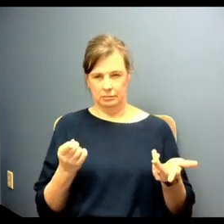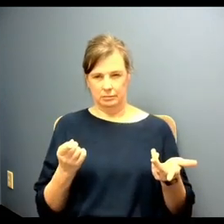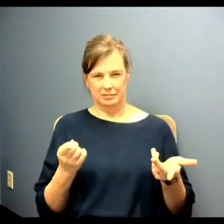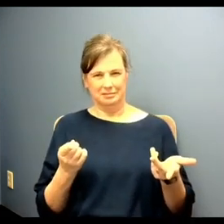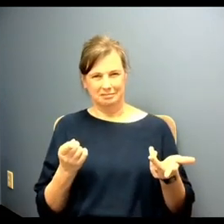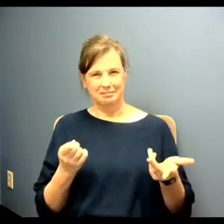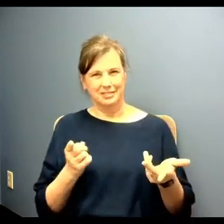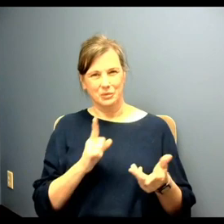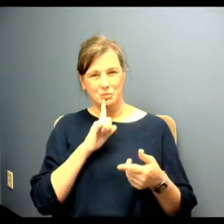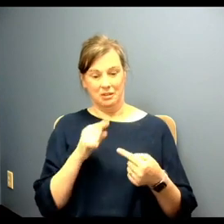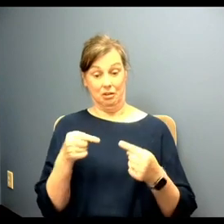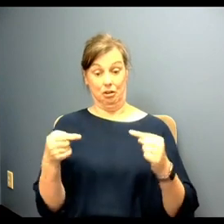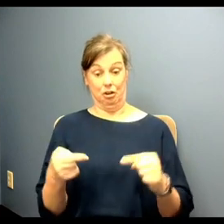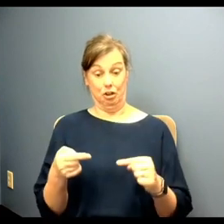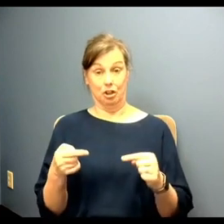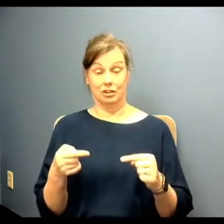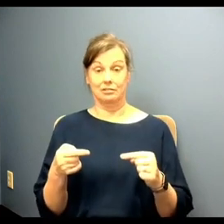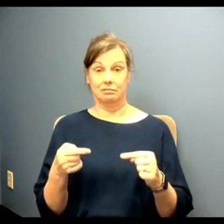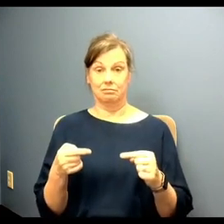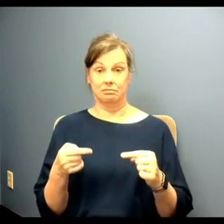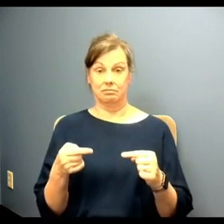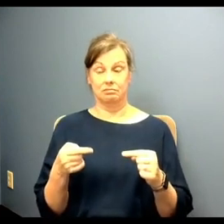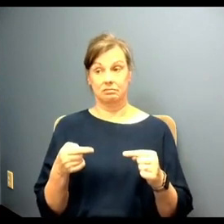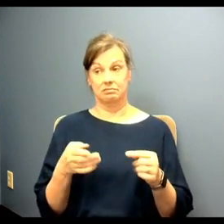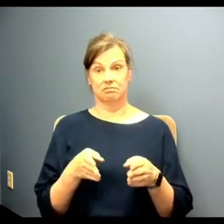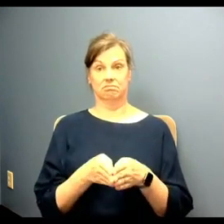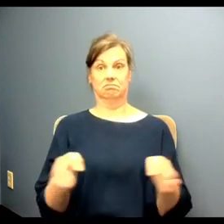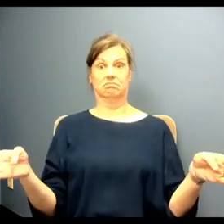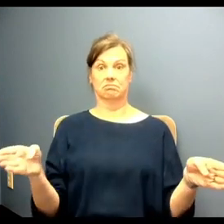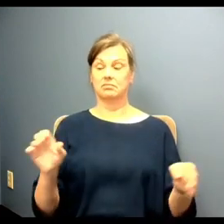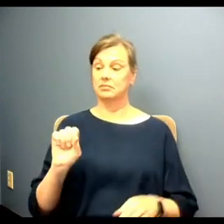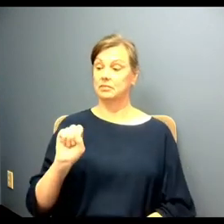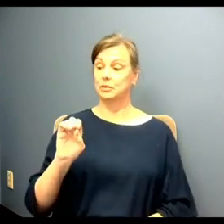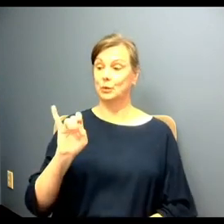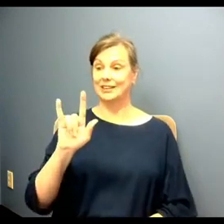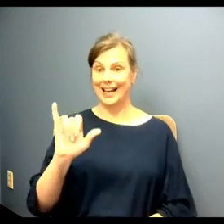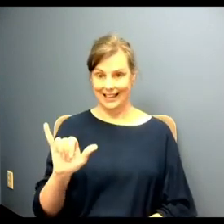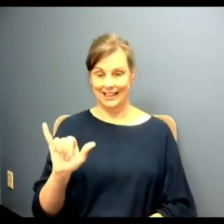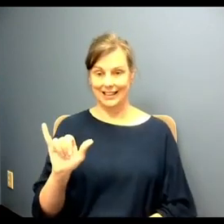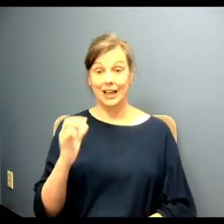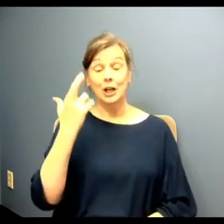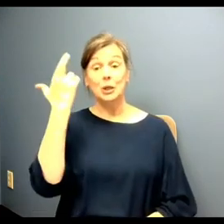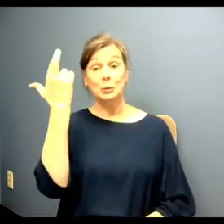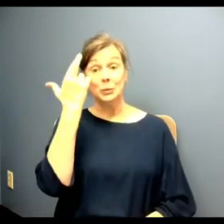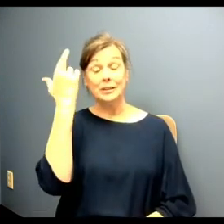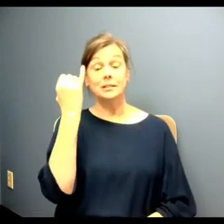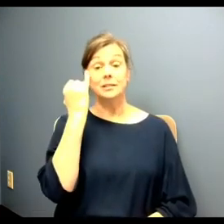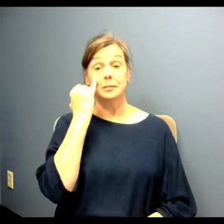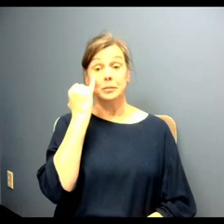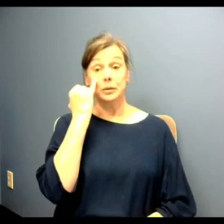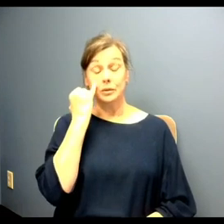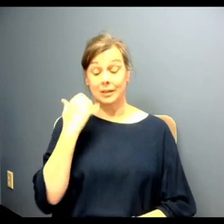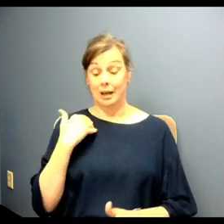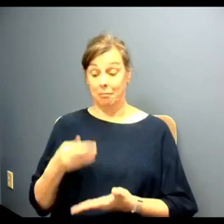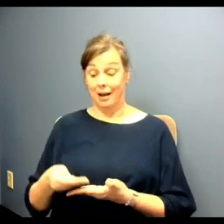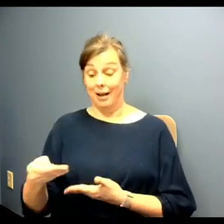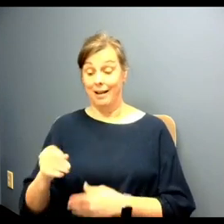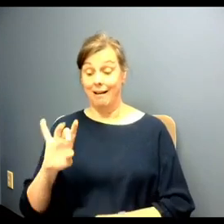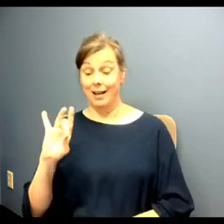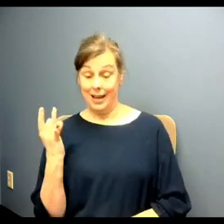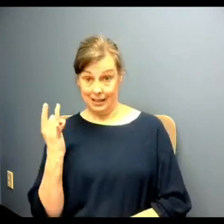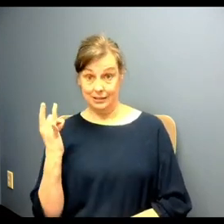for society, because what we're doing here, if we buy 8 chia pets at $5 per chia pet, we're